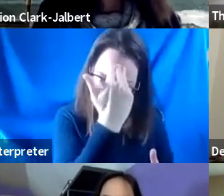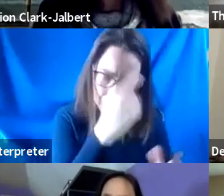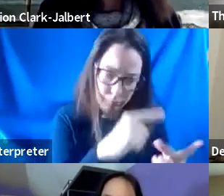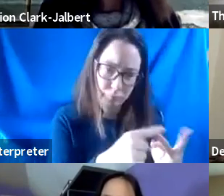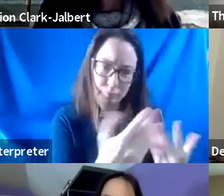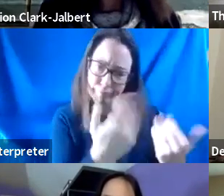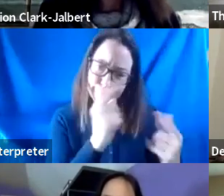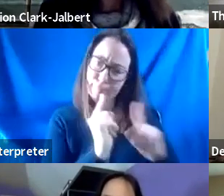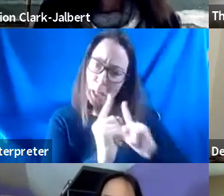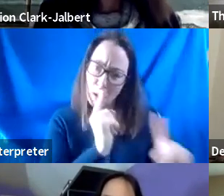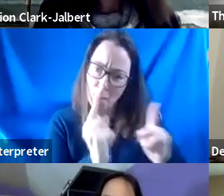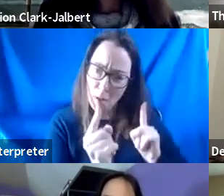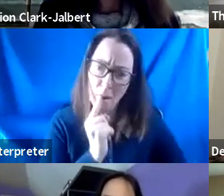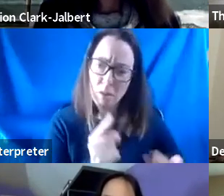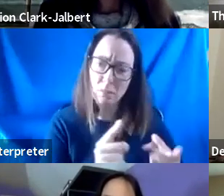dialogue rather than,